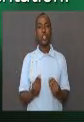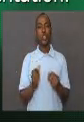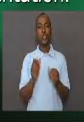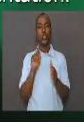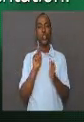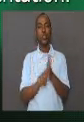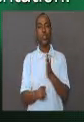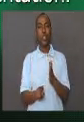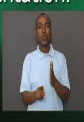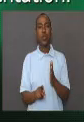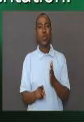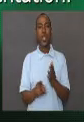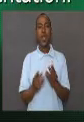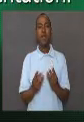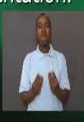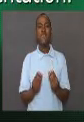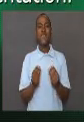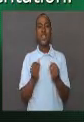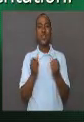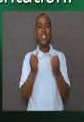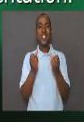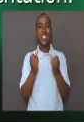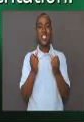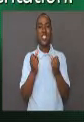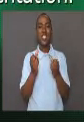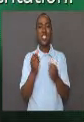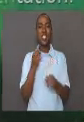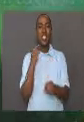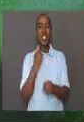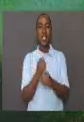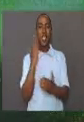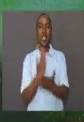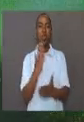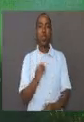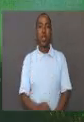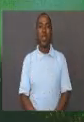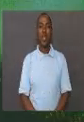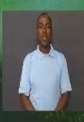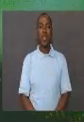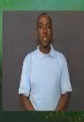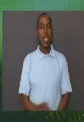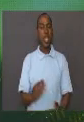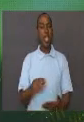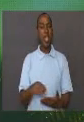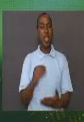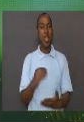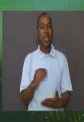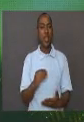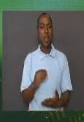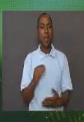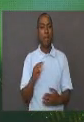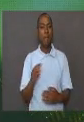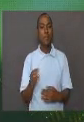killed and stops the process of fermentation. We have looked at